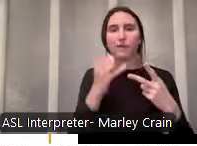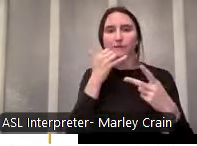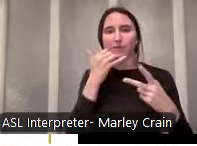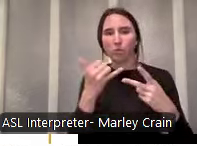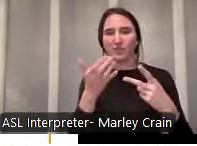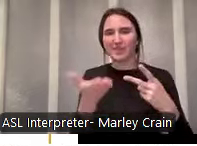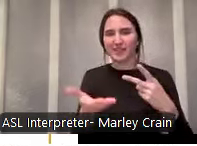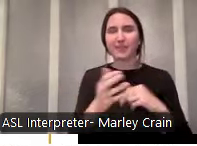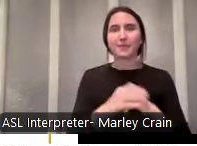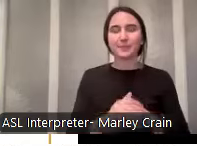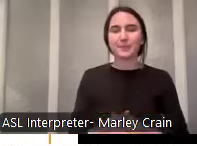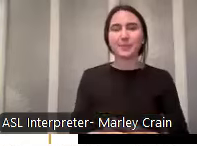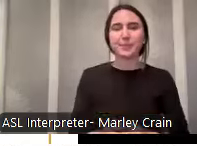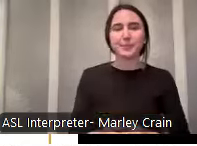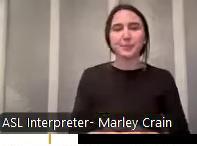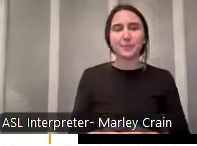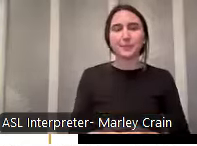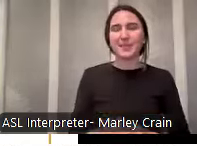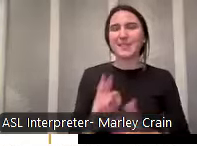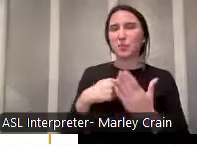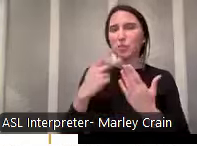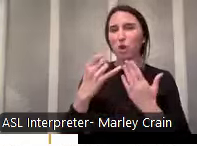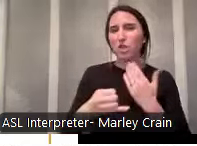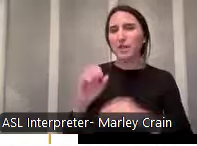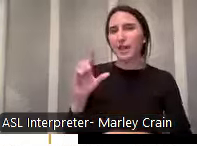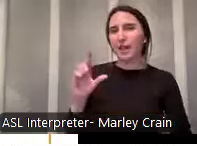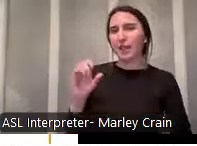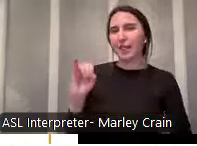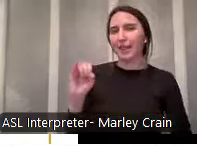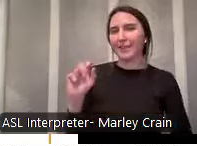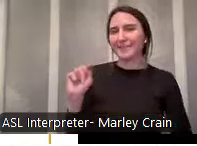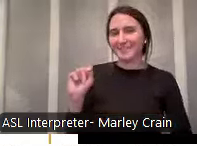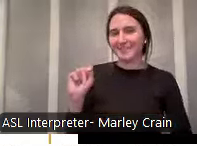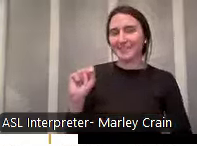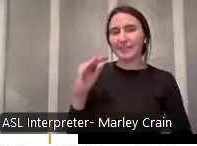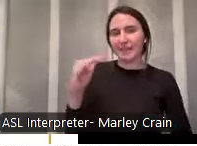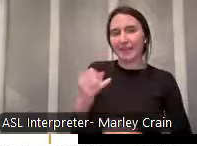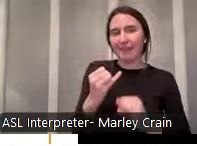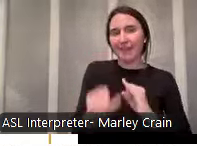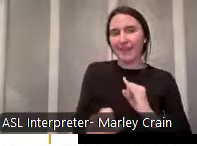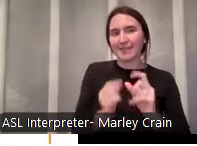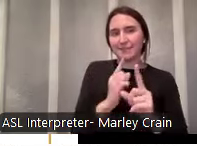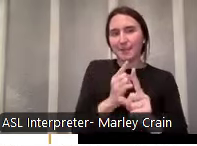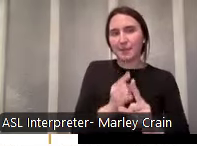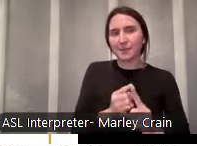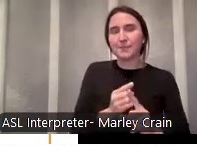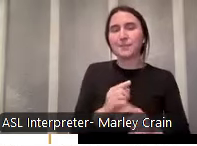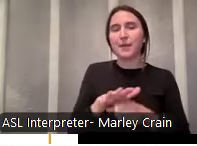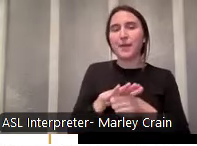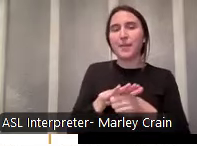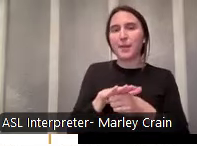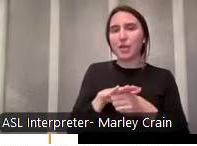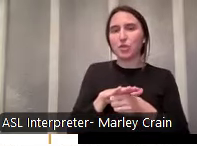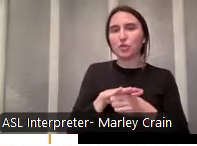projectlit@afcnyc.org. And then also on this slide, that regional manager thing is a link to the liaisons